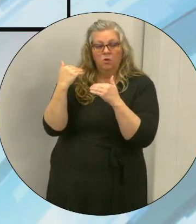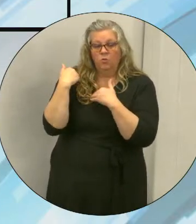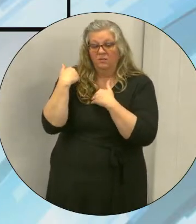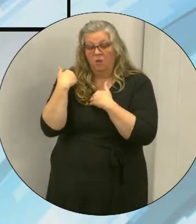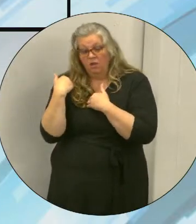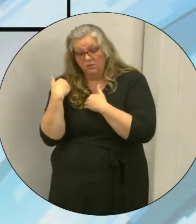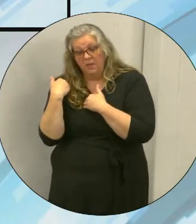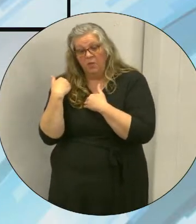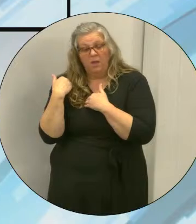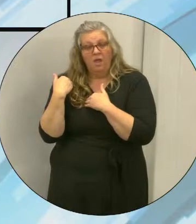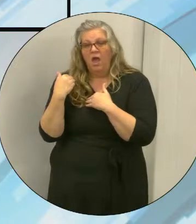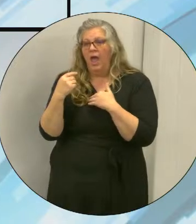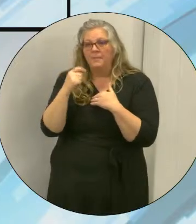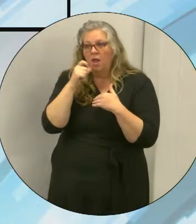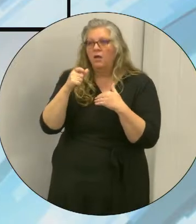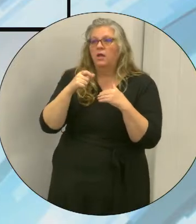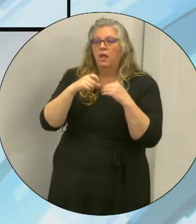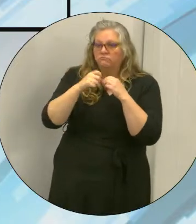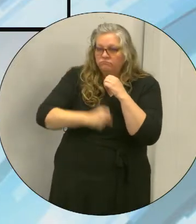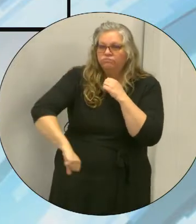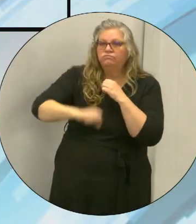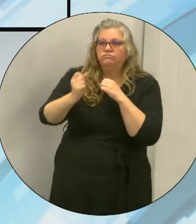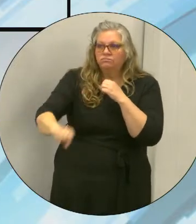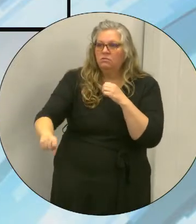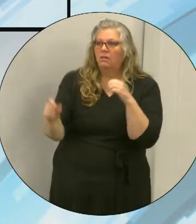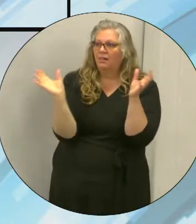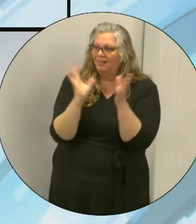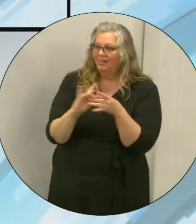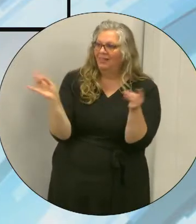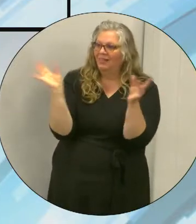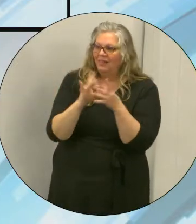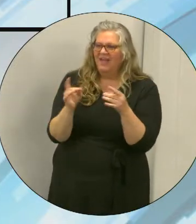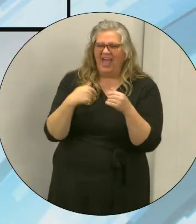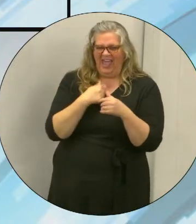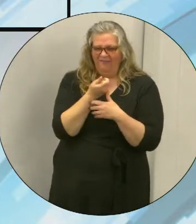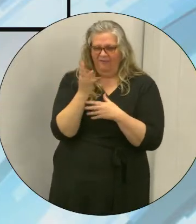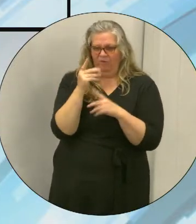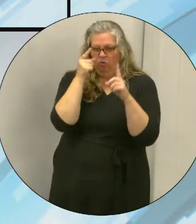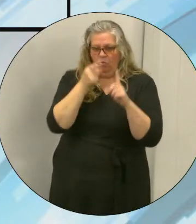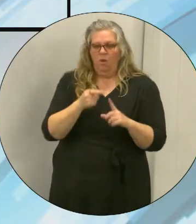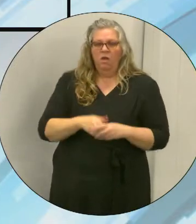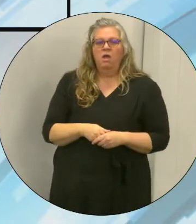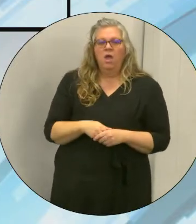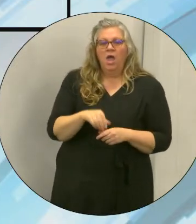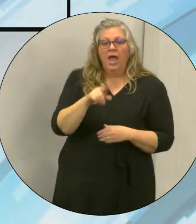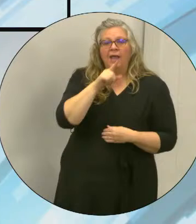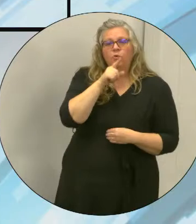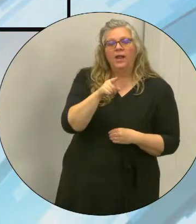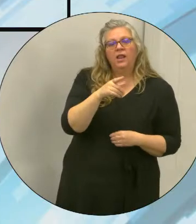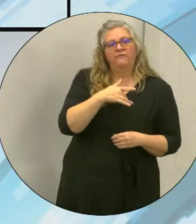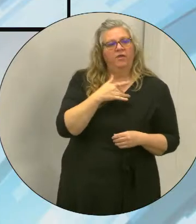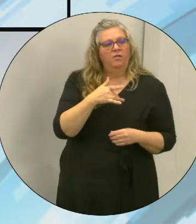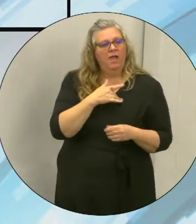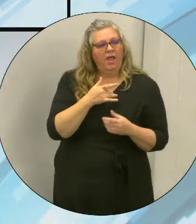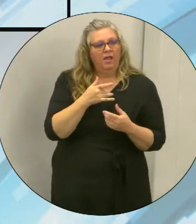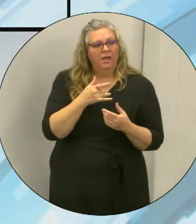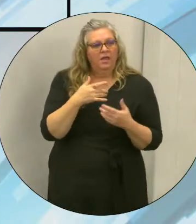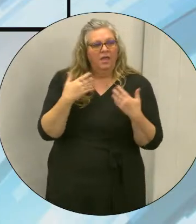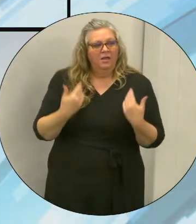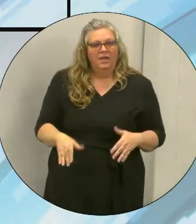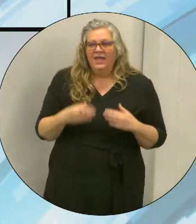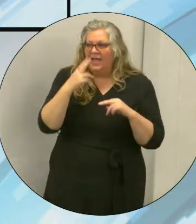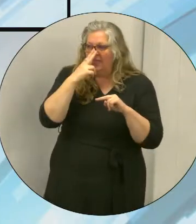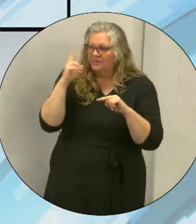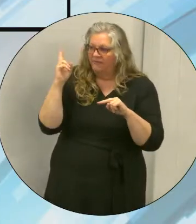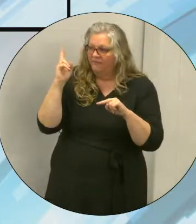through the long soliloquy to kind of get through some of the points that I had. I really found it so fun to be able